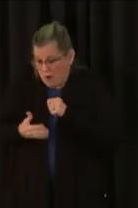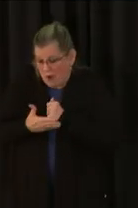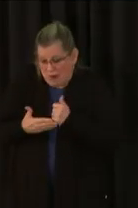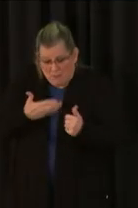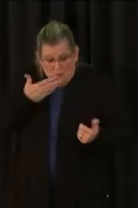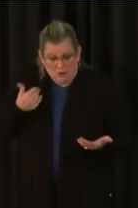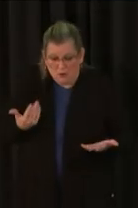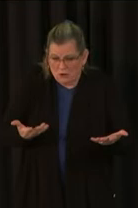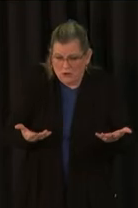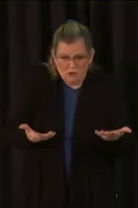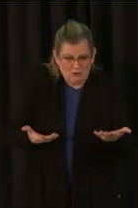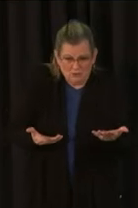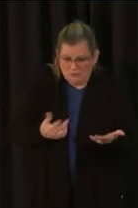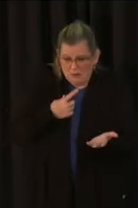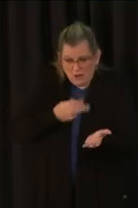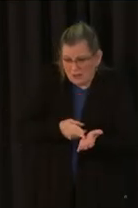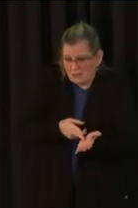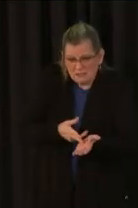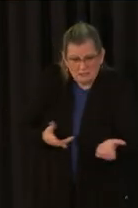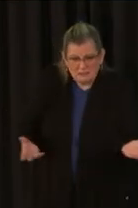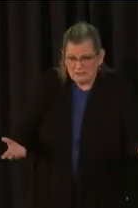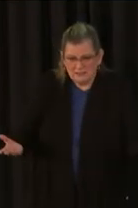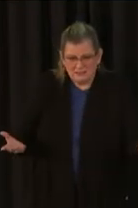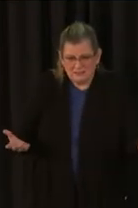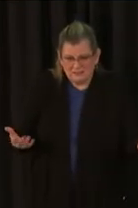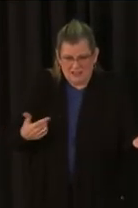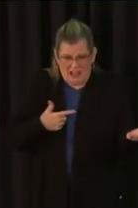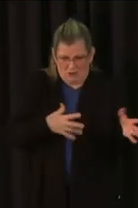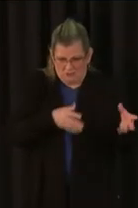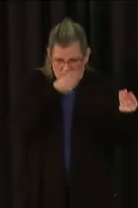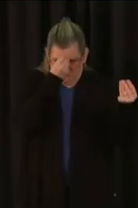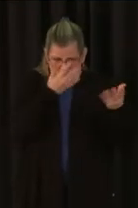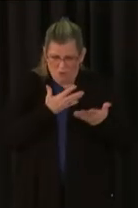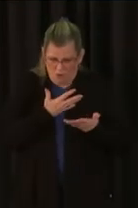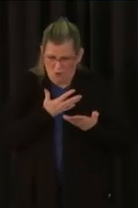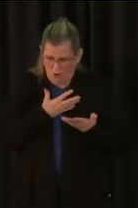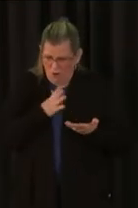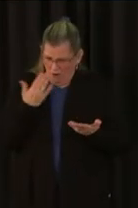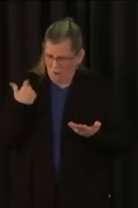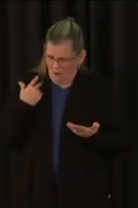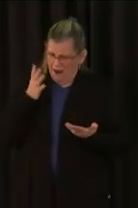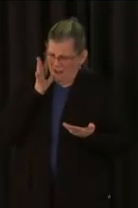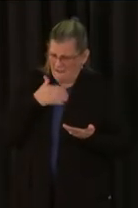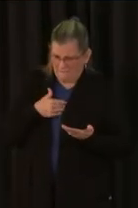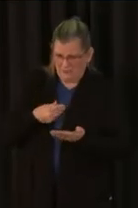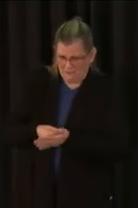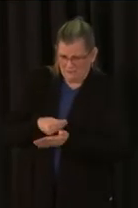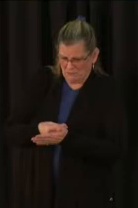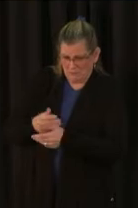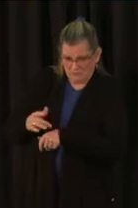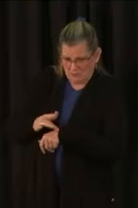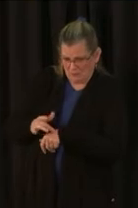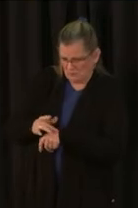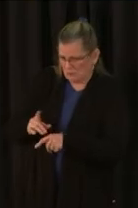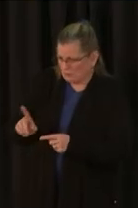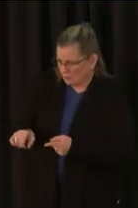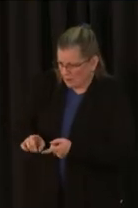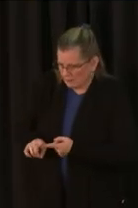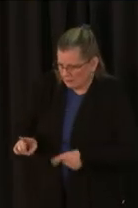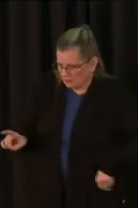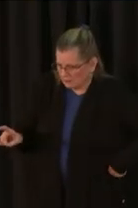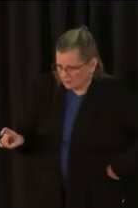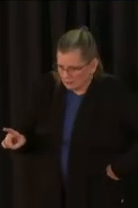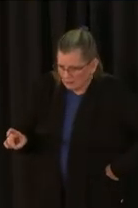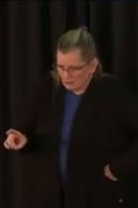honest. And when we're told that events aren't going to really come back online, we were hopeful, of course, right